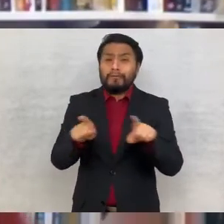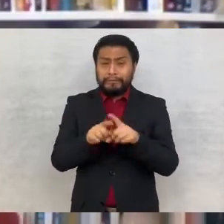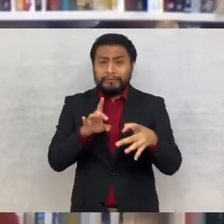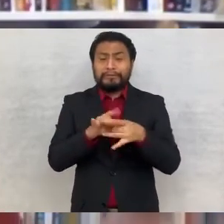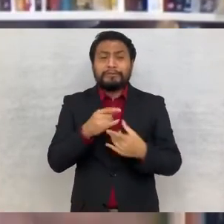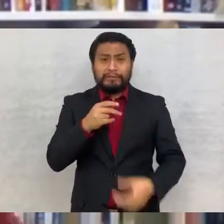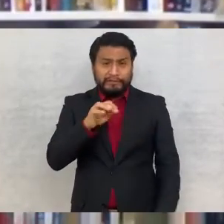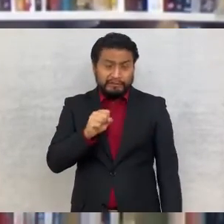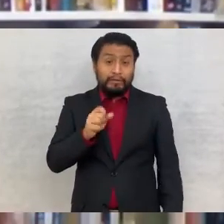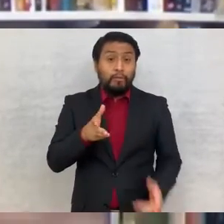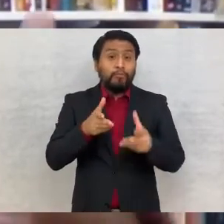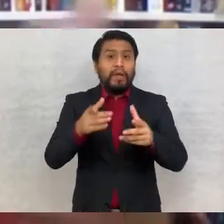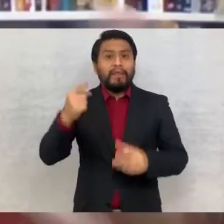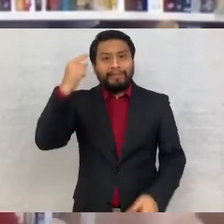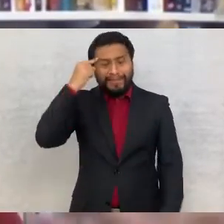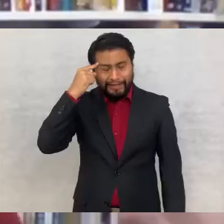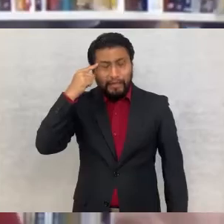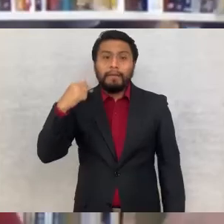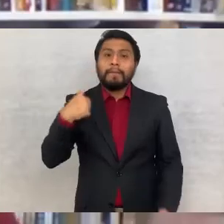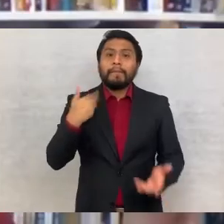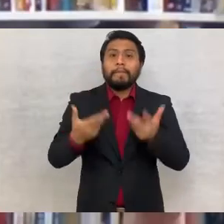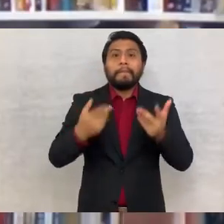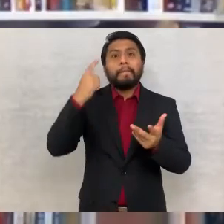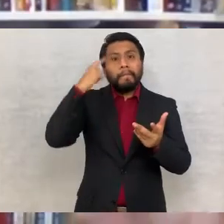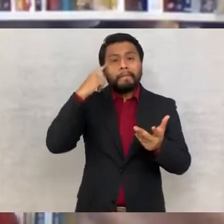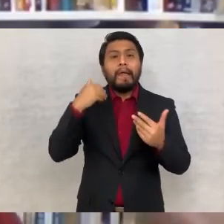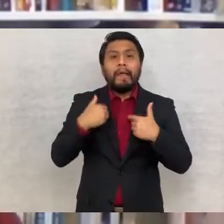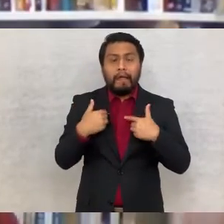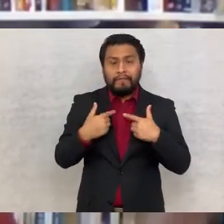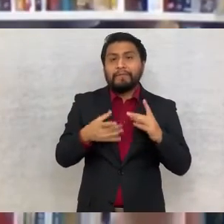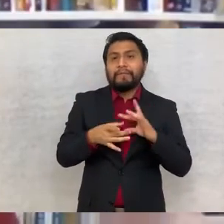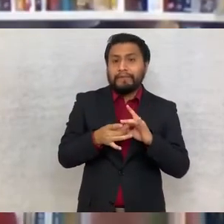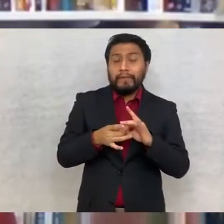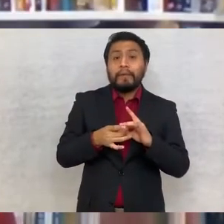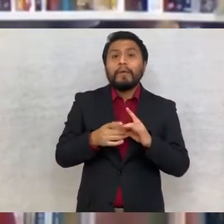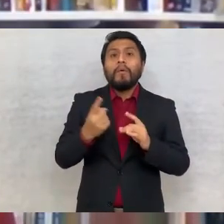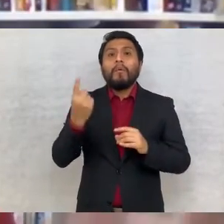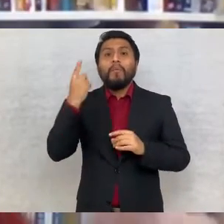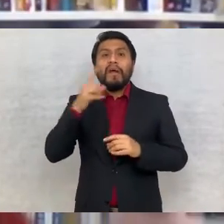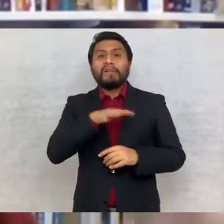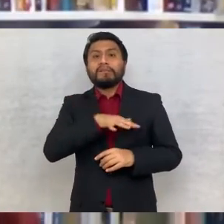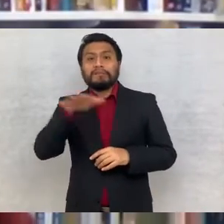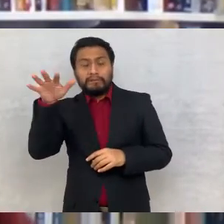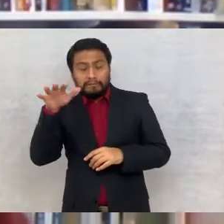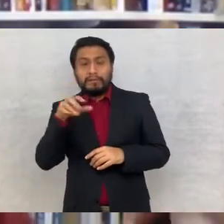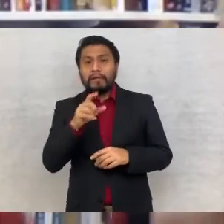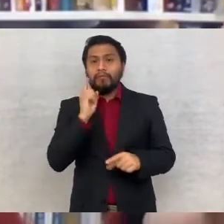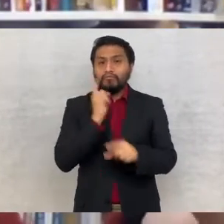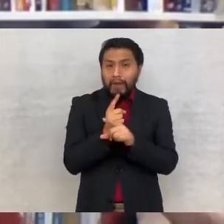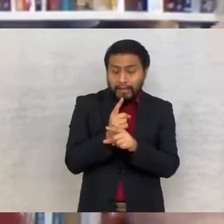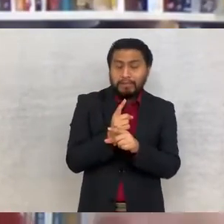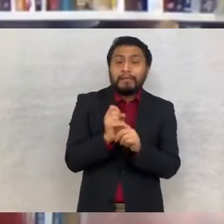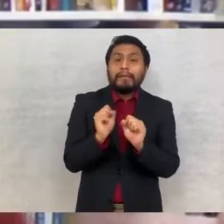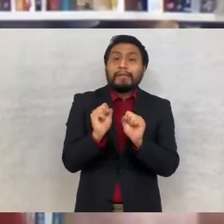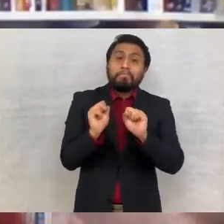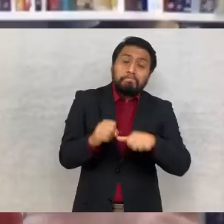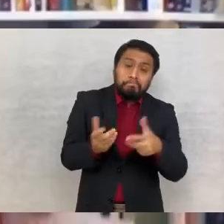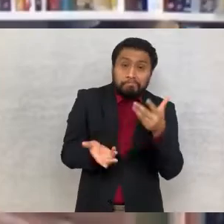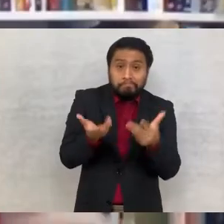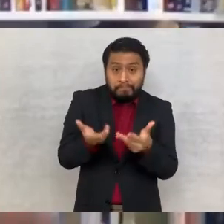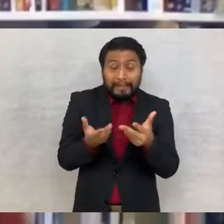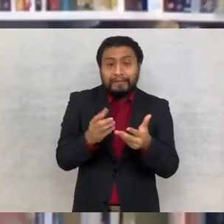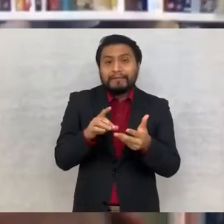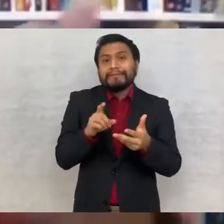in approaches to eugenics and to ways of thinking that we believe are inaccurate. One is rejecting outright